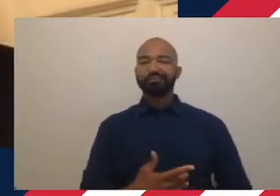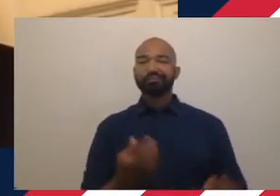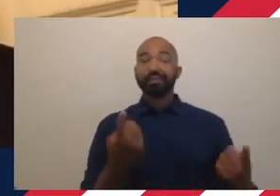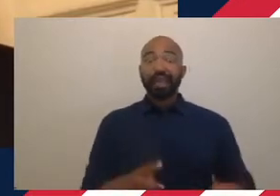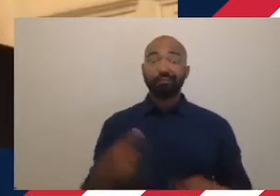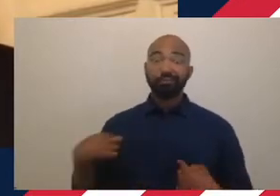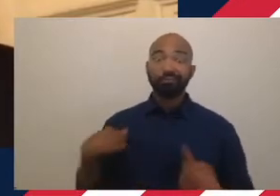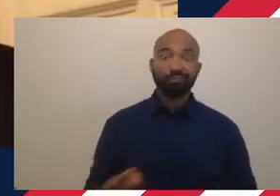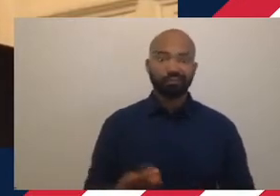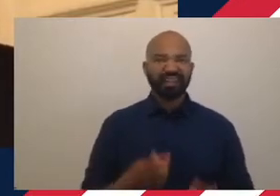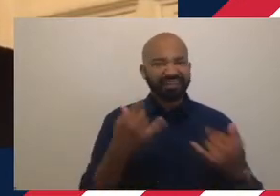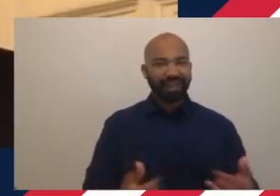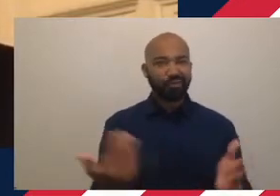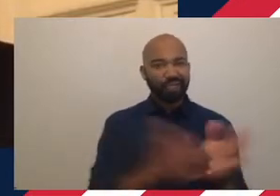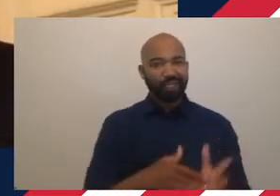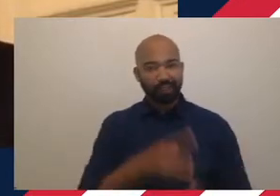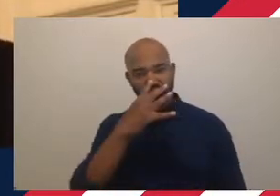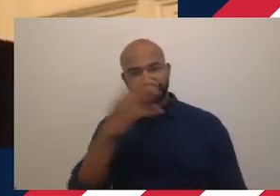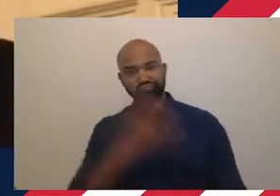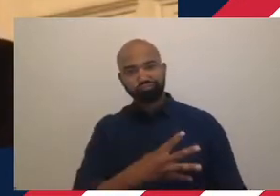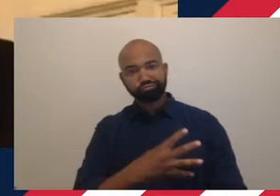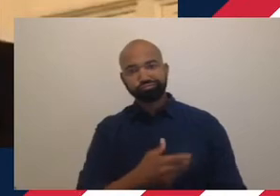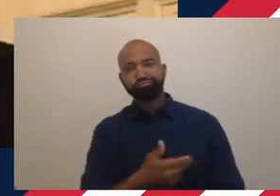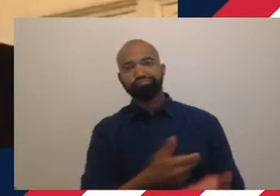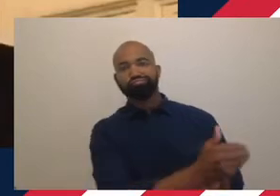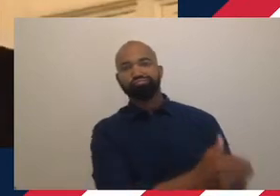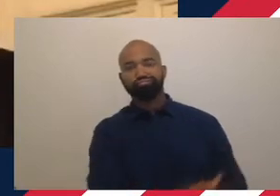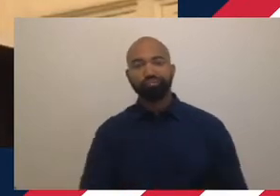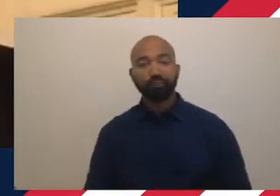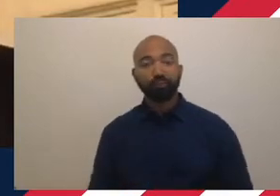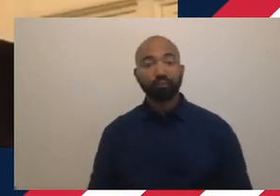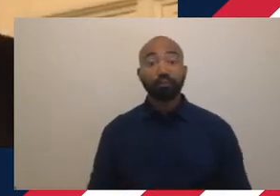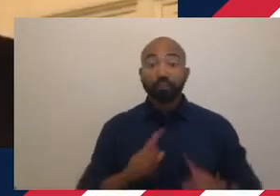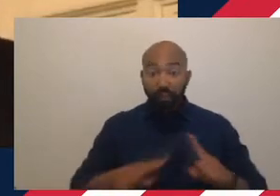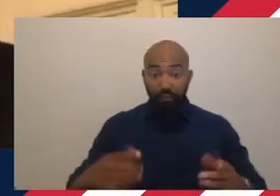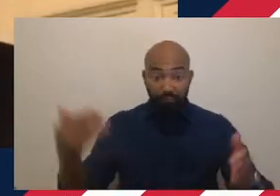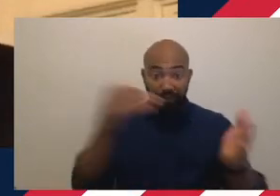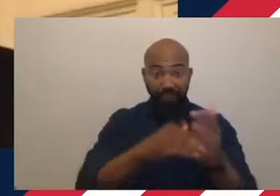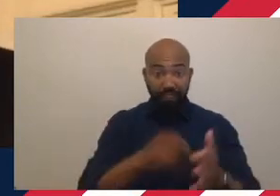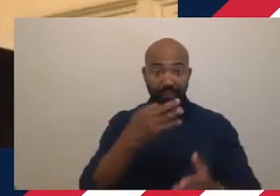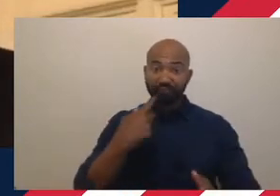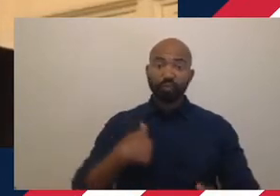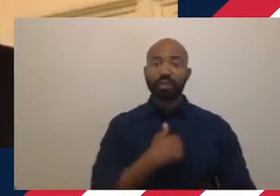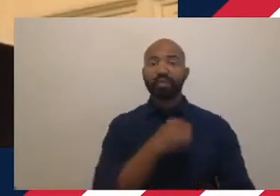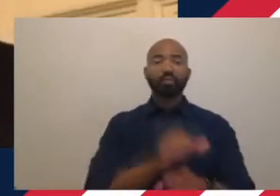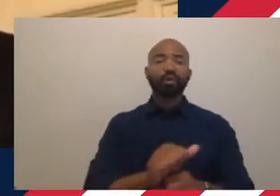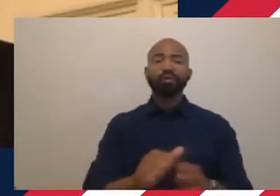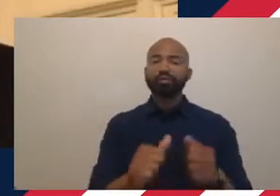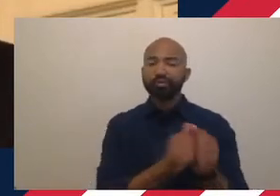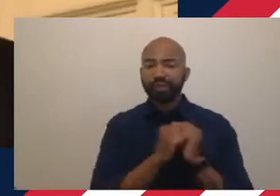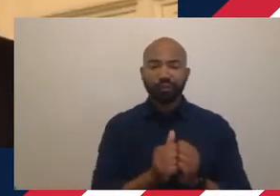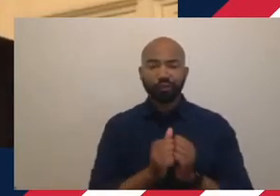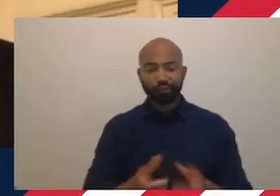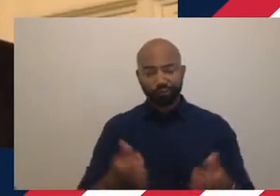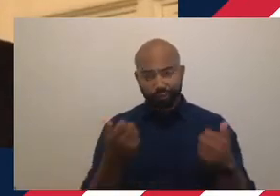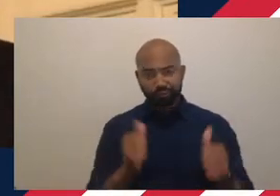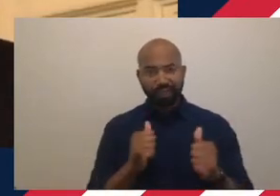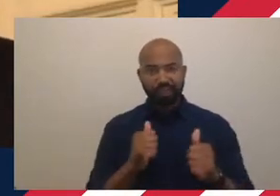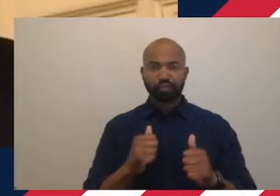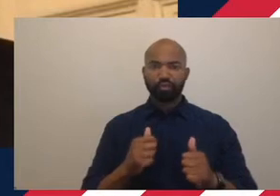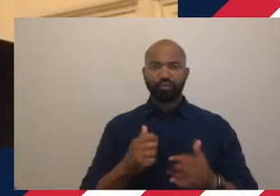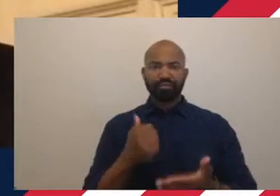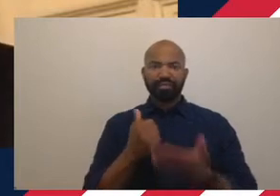think if we all begin to work together and help rebuild our